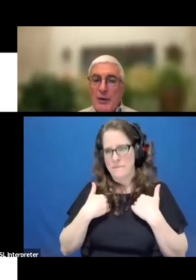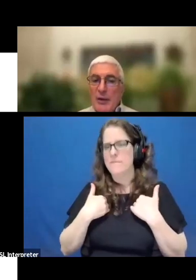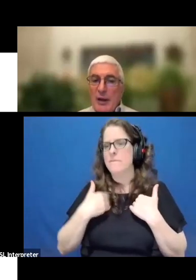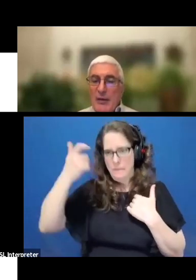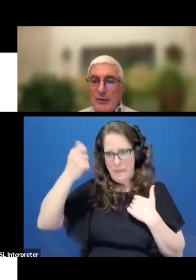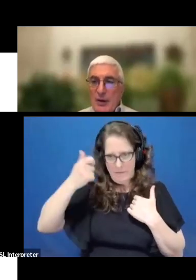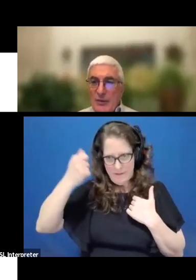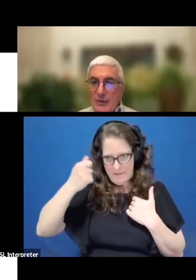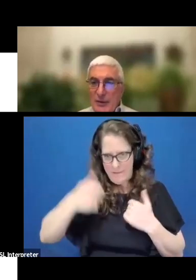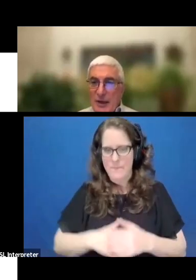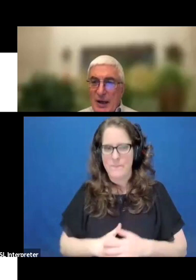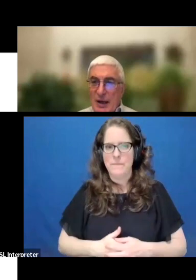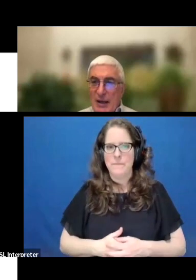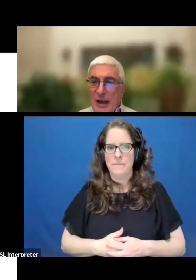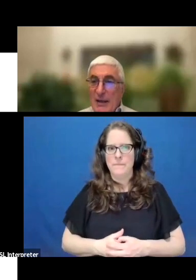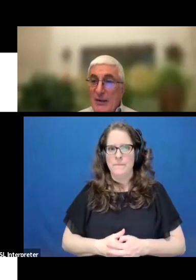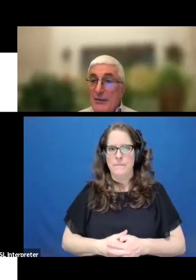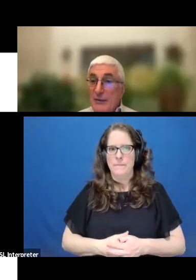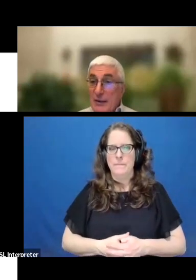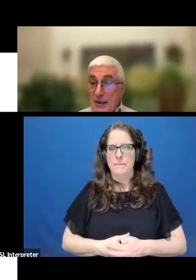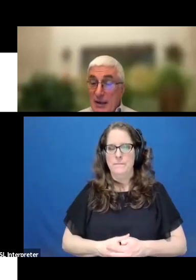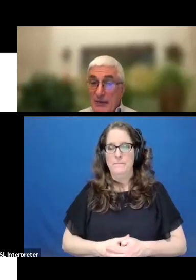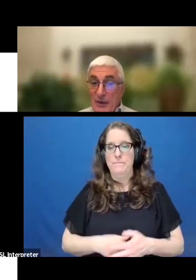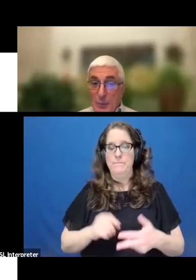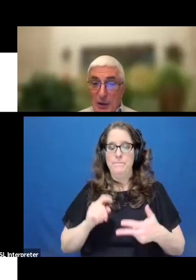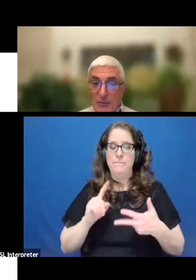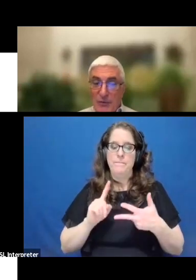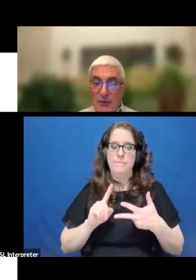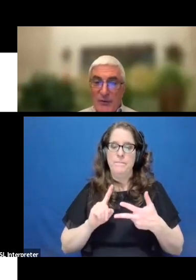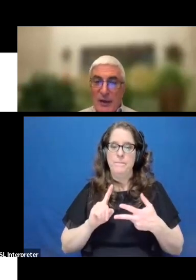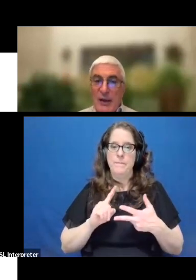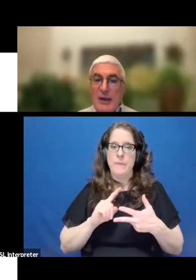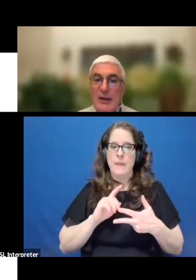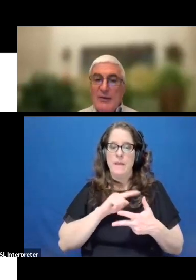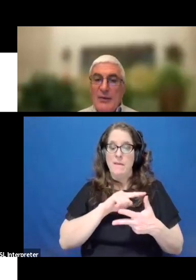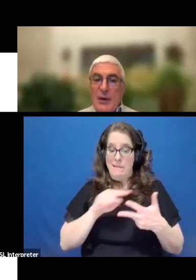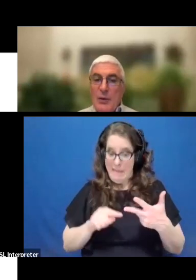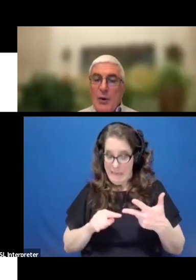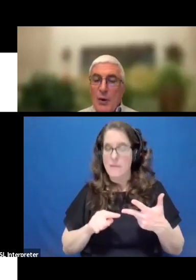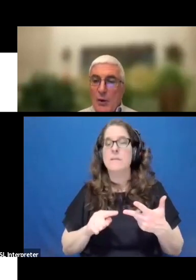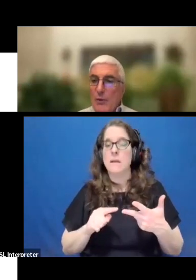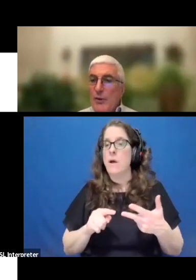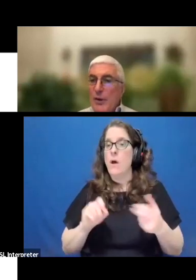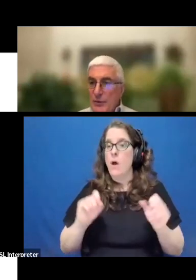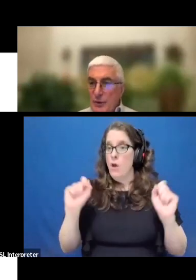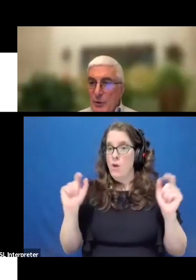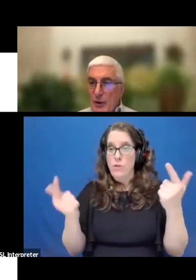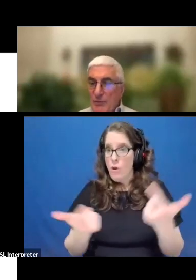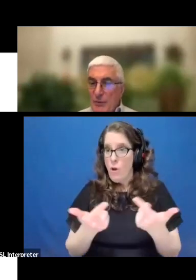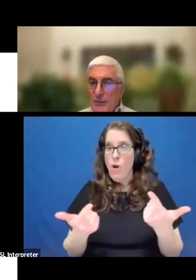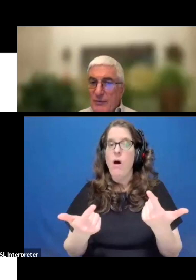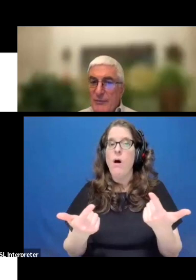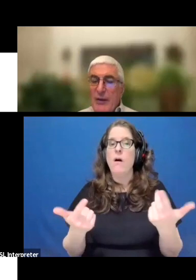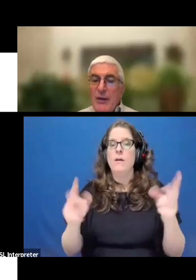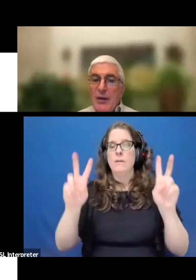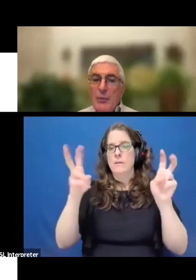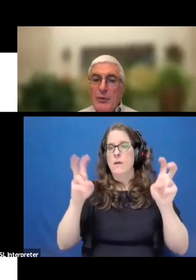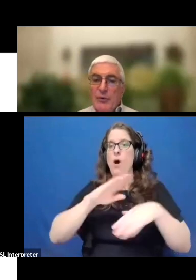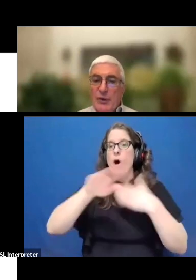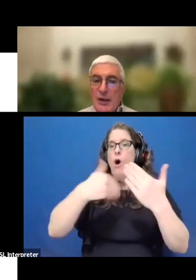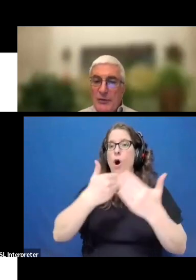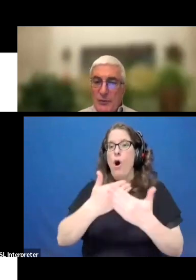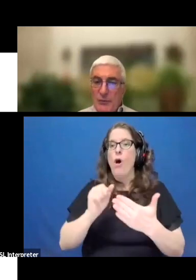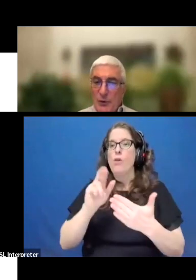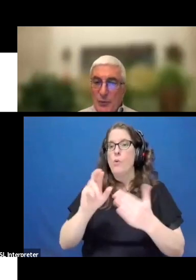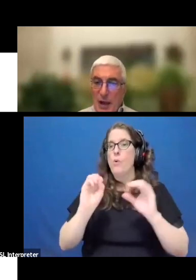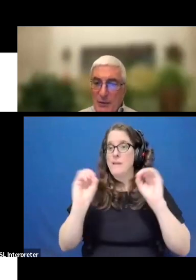about SSDI and DAC benefits is that they are all or nothing benefits. A